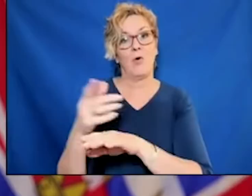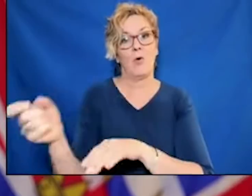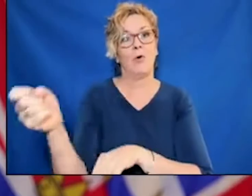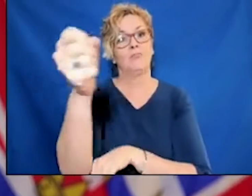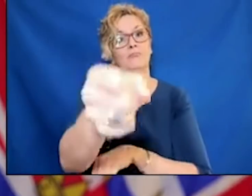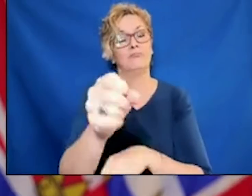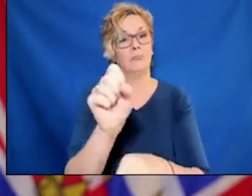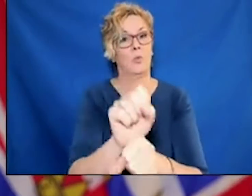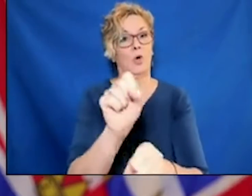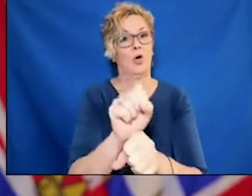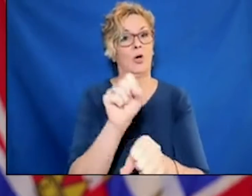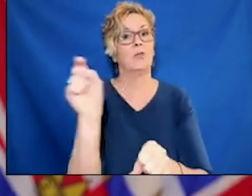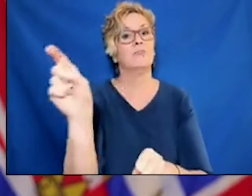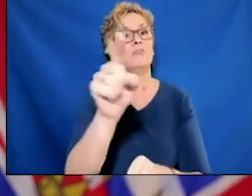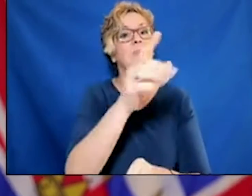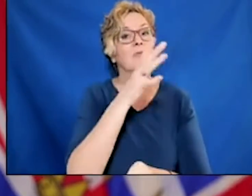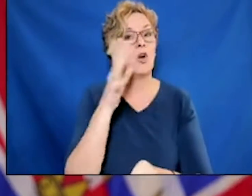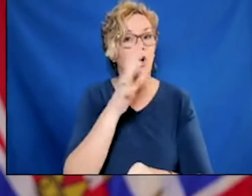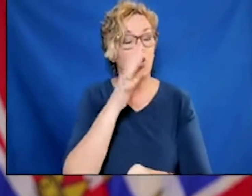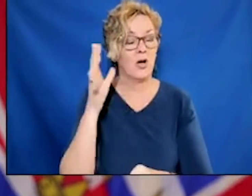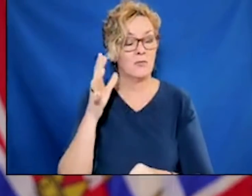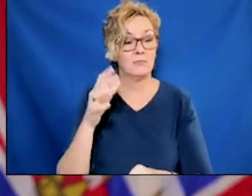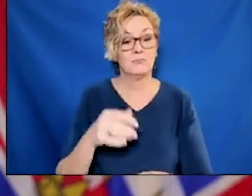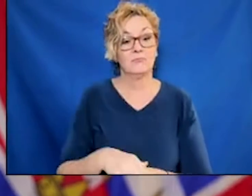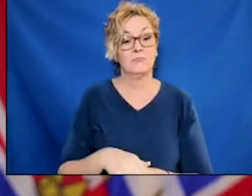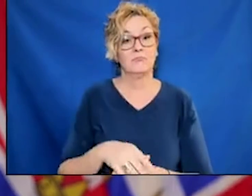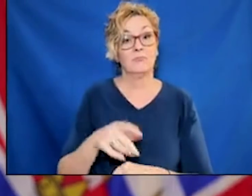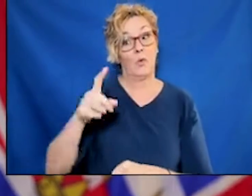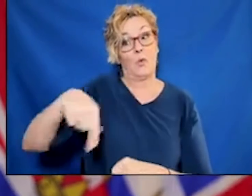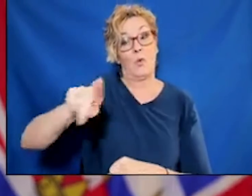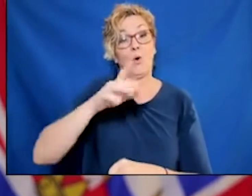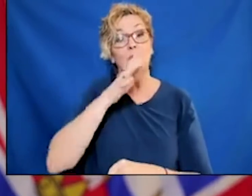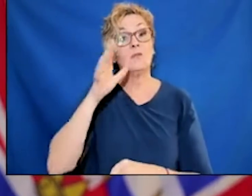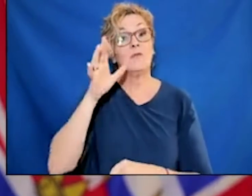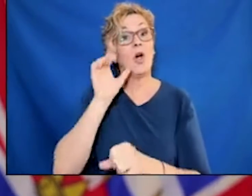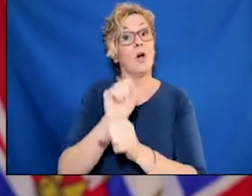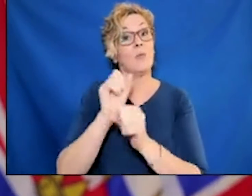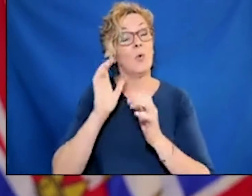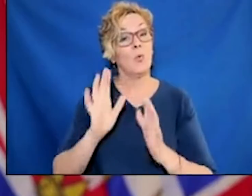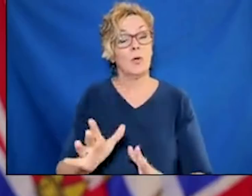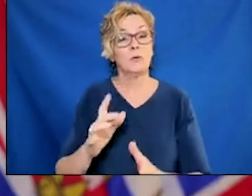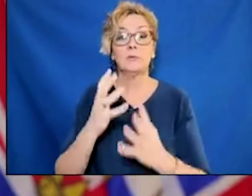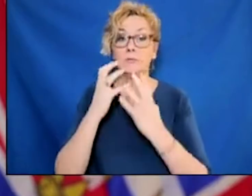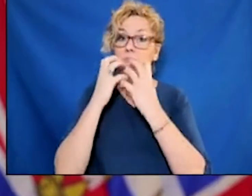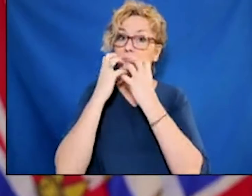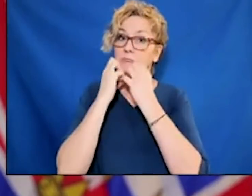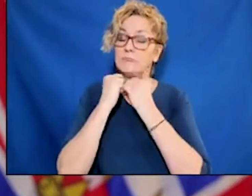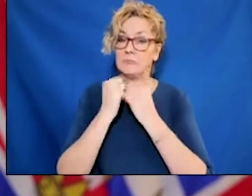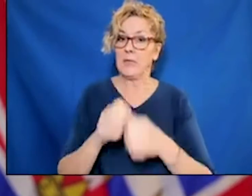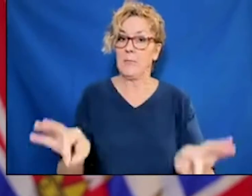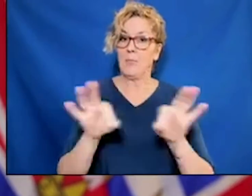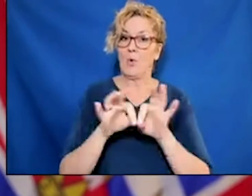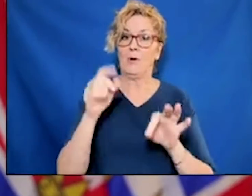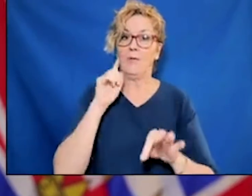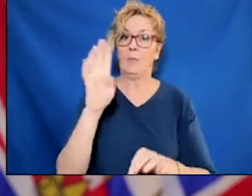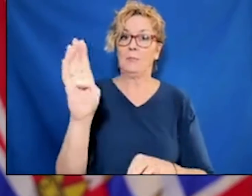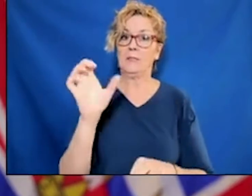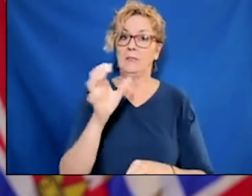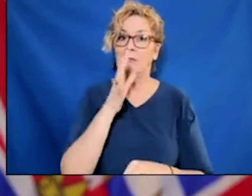to work on farms in the very important role that they play supporting our agriculture industry here in the